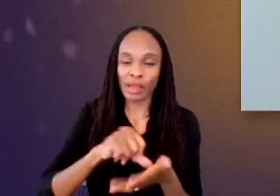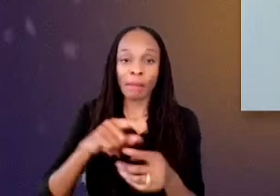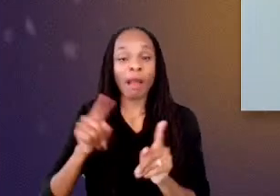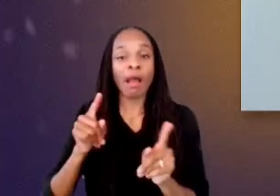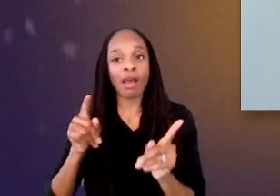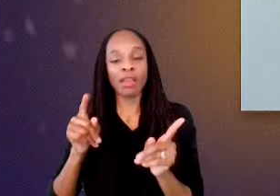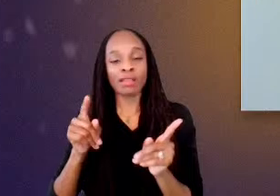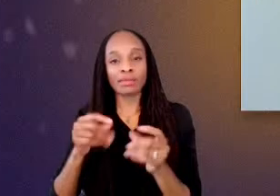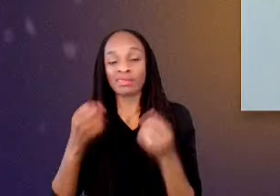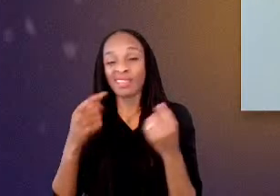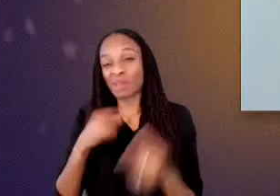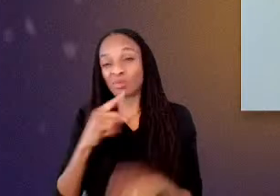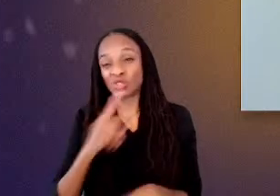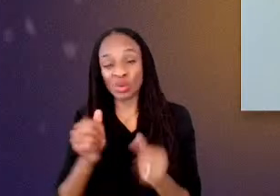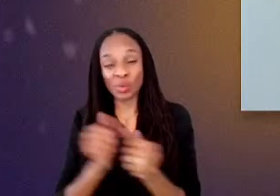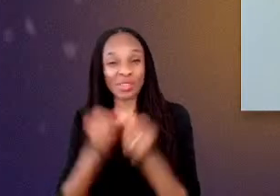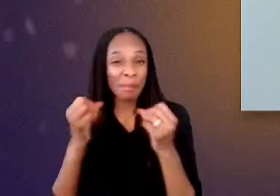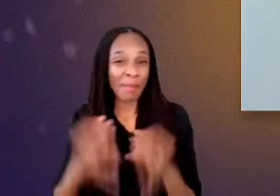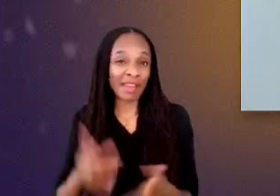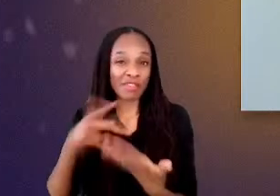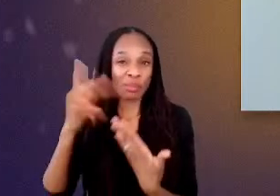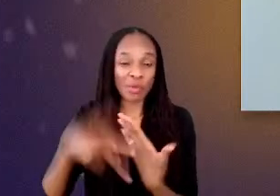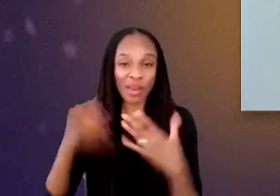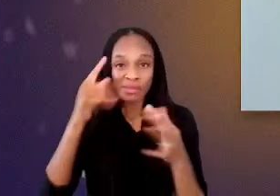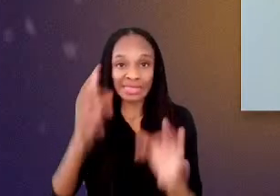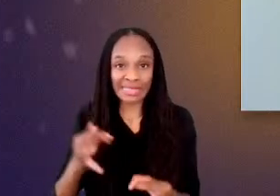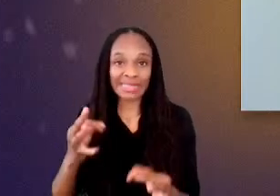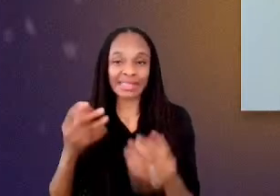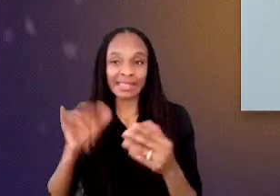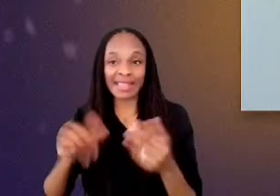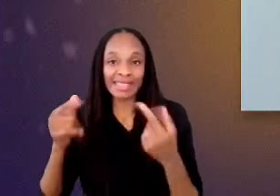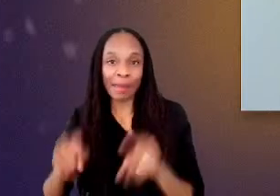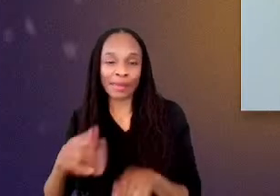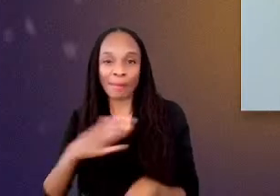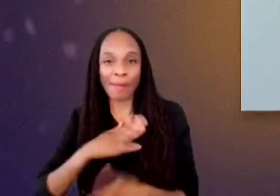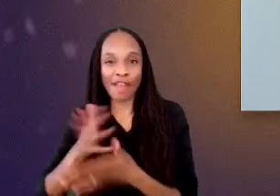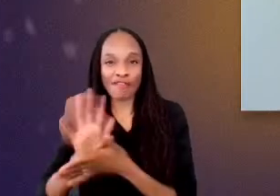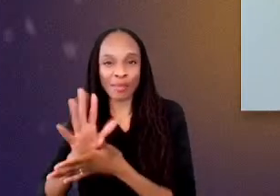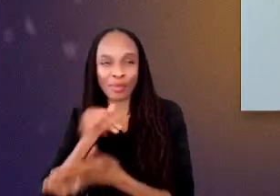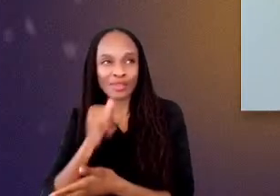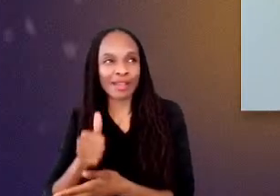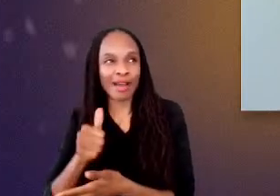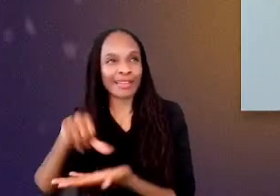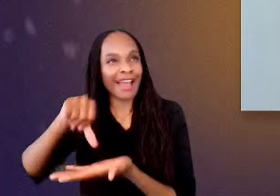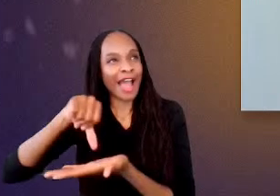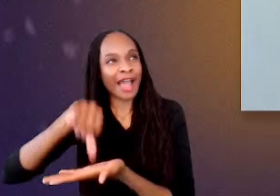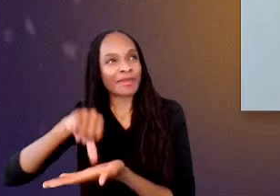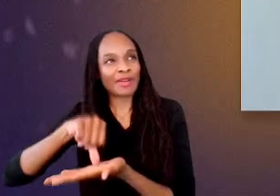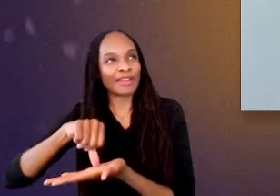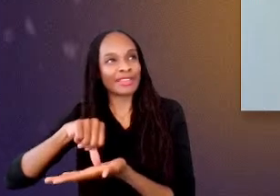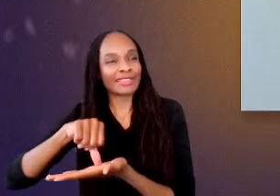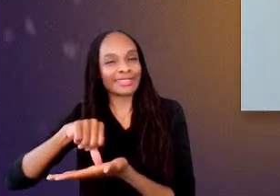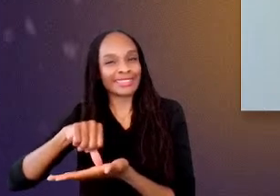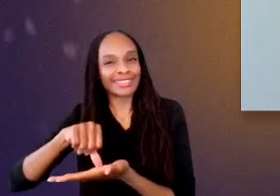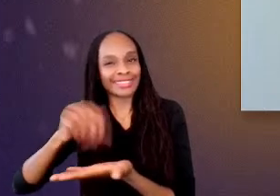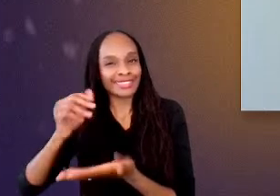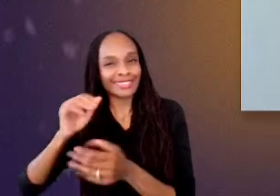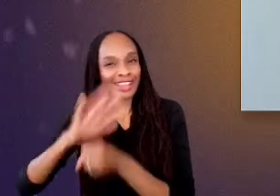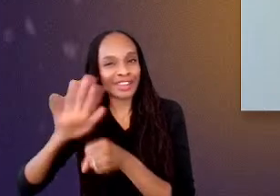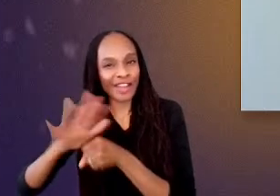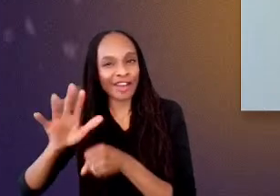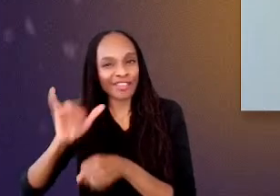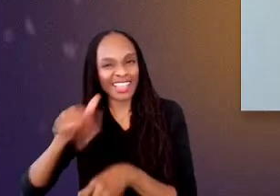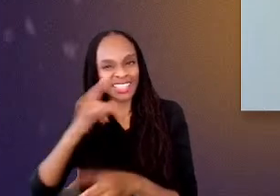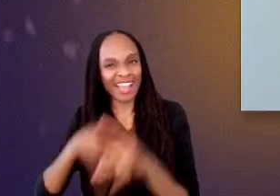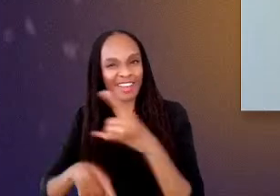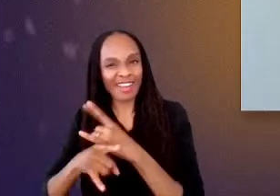decisions are happening on the festival circuit, my film isn't Iranian enough, which is deeply ironic. You know, that's what the story is about me not